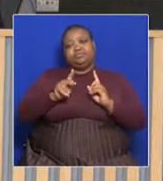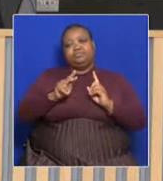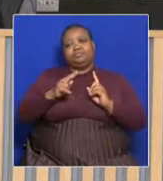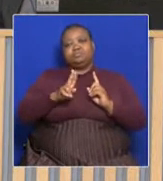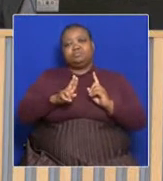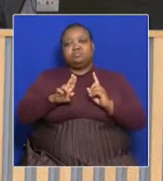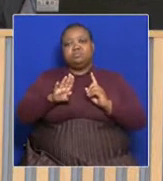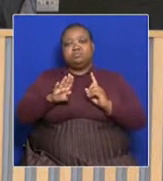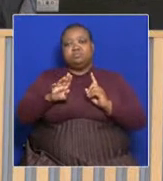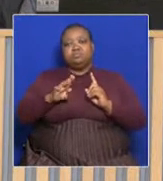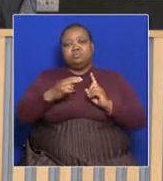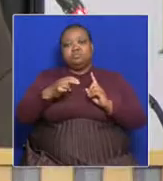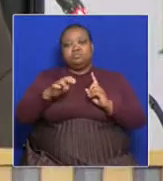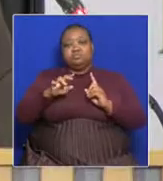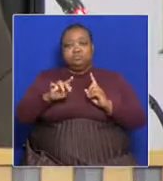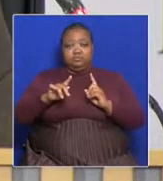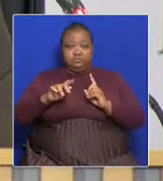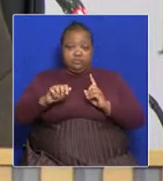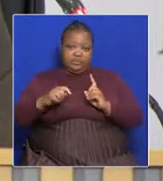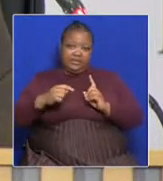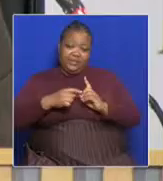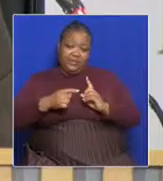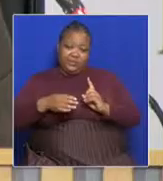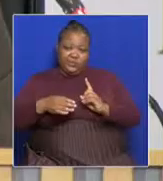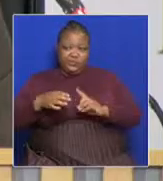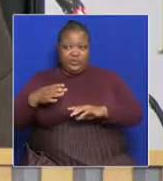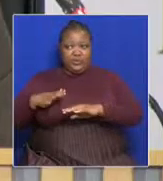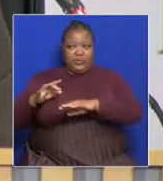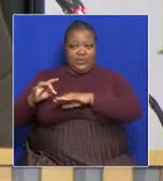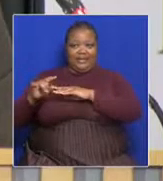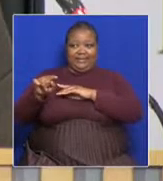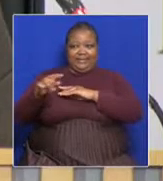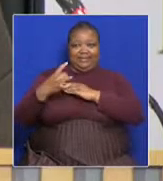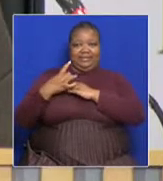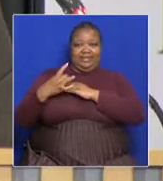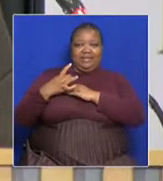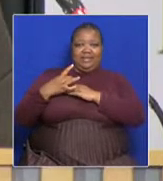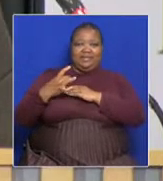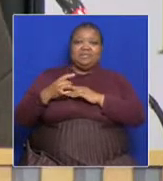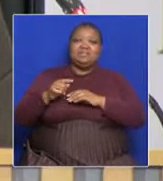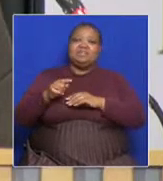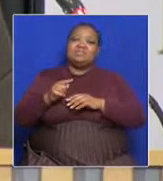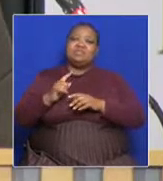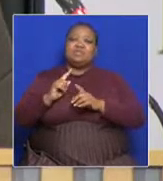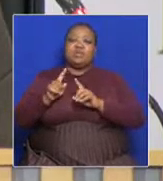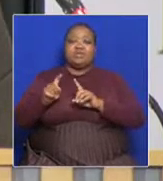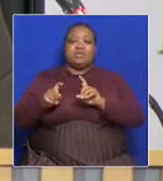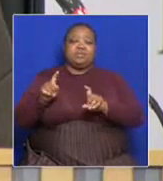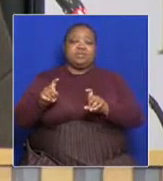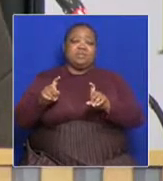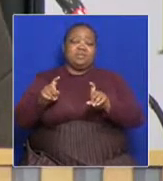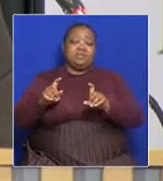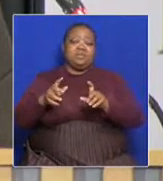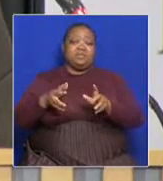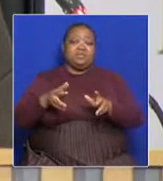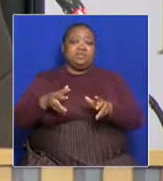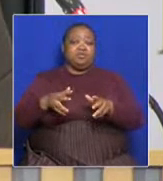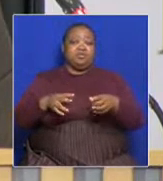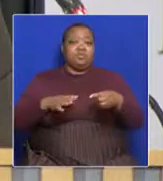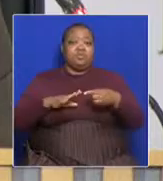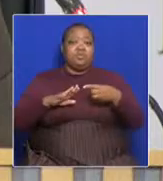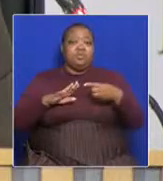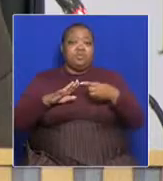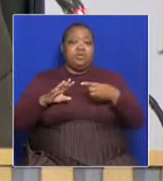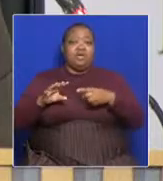in his statement. Yes. And then he says, this is the nature of your inquiry. He lists it in 4 parts. You asked for advice on how